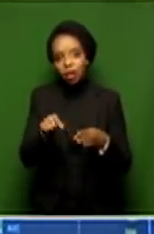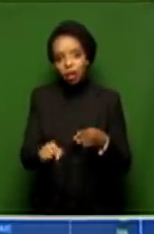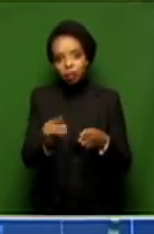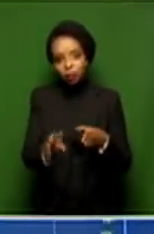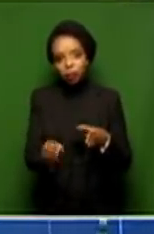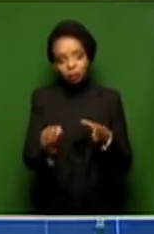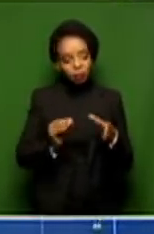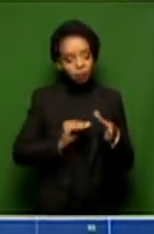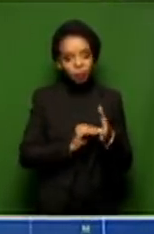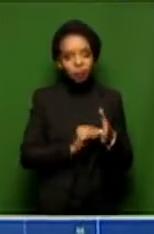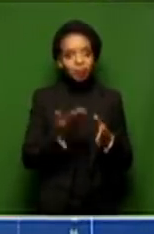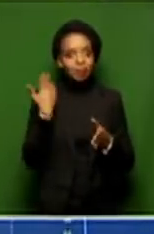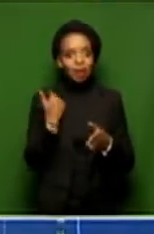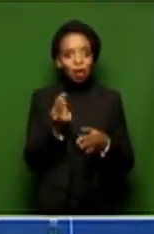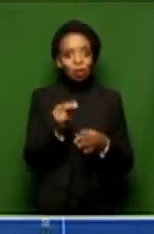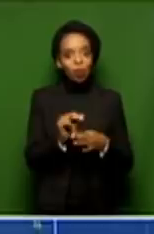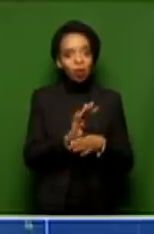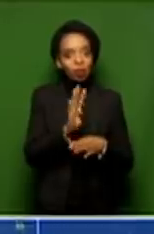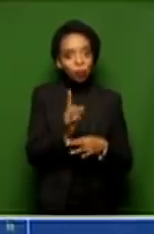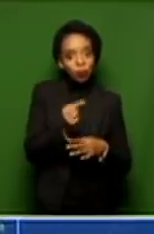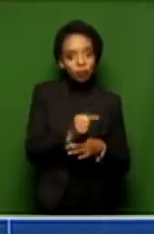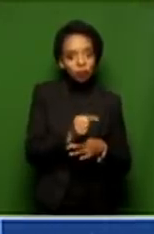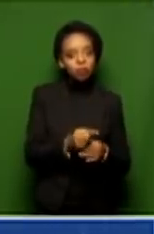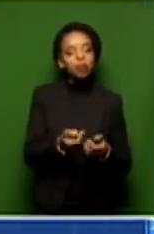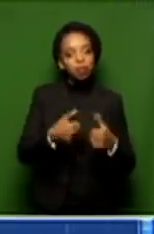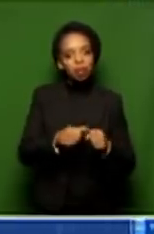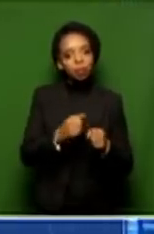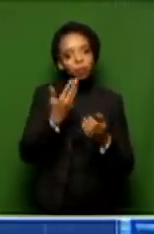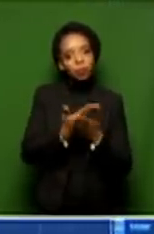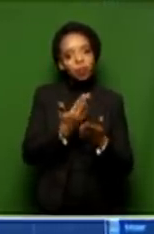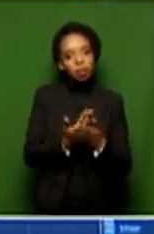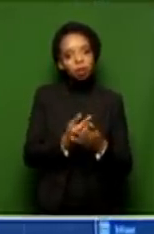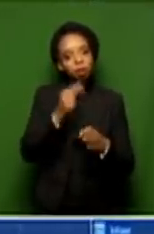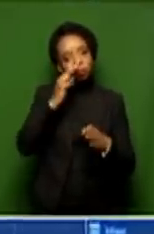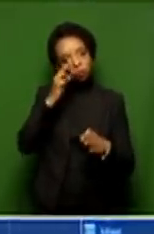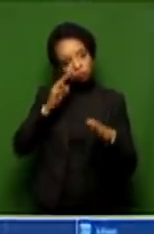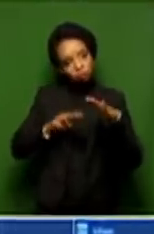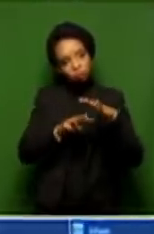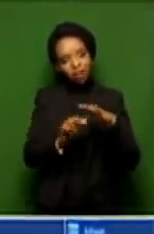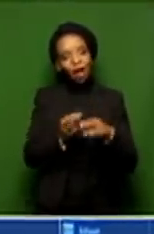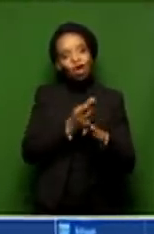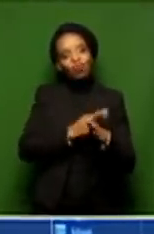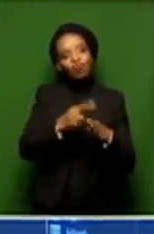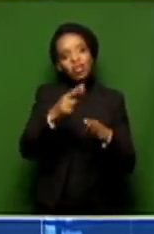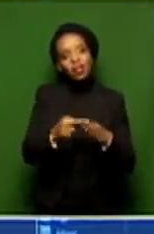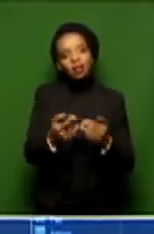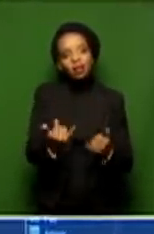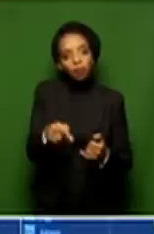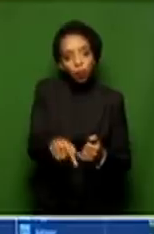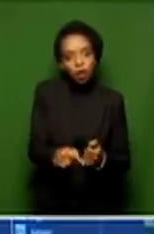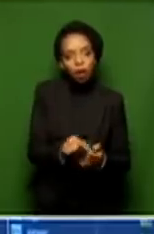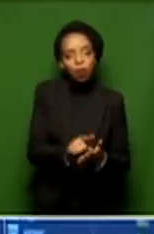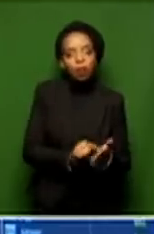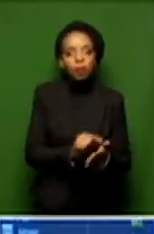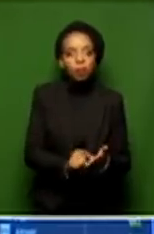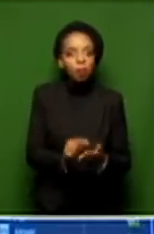voting district that we get, we then project for the rest of that cluster what the result is going to be. So if there's a,